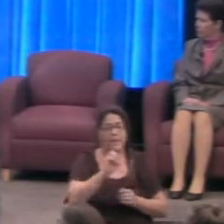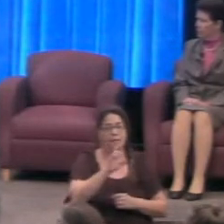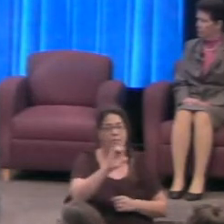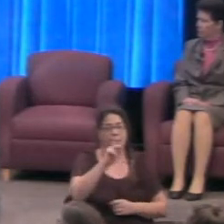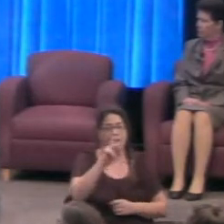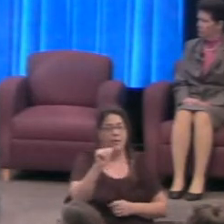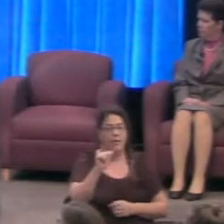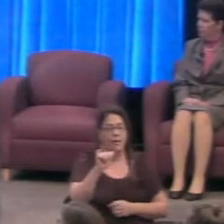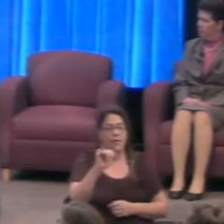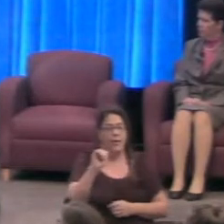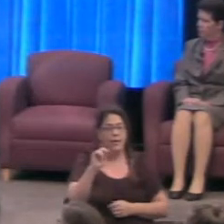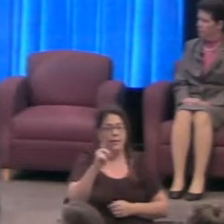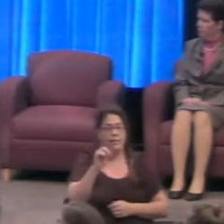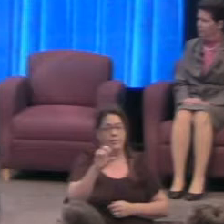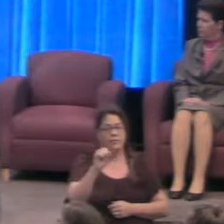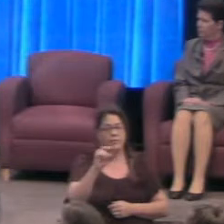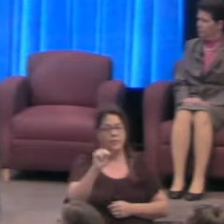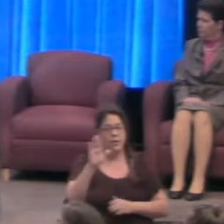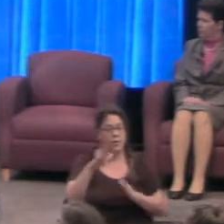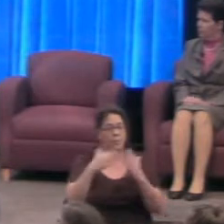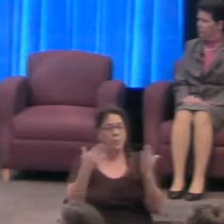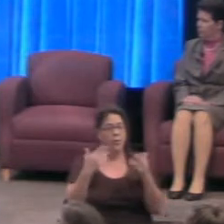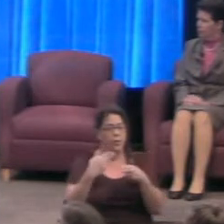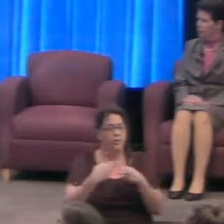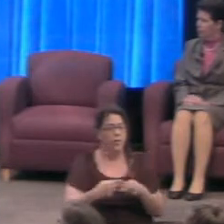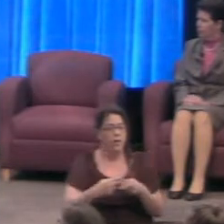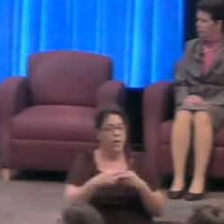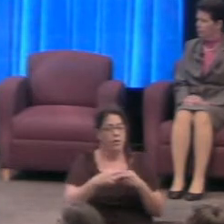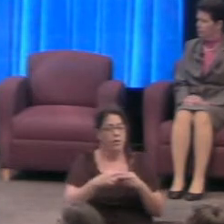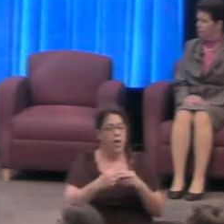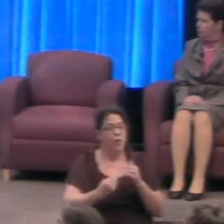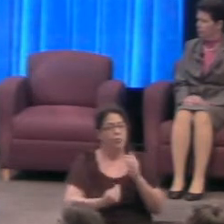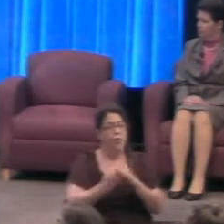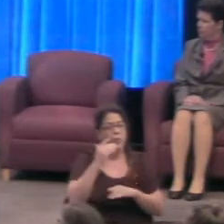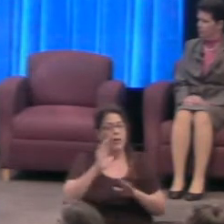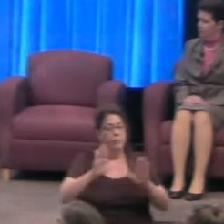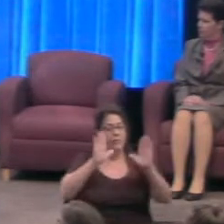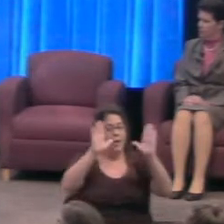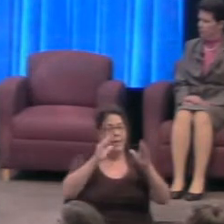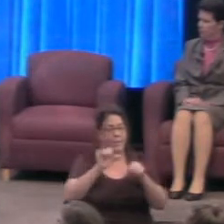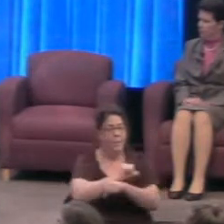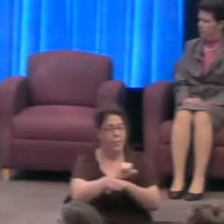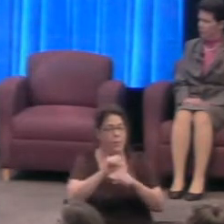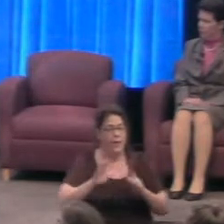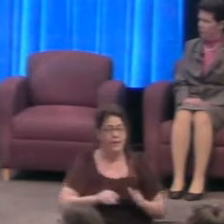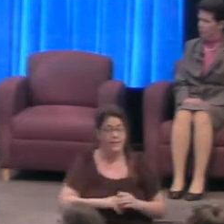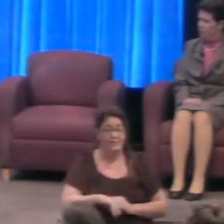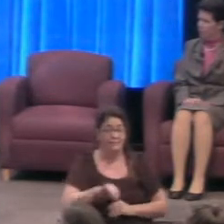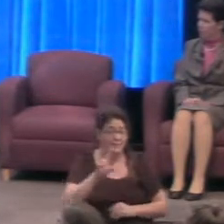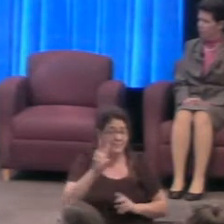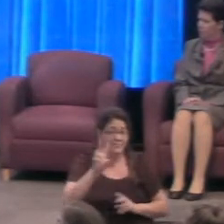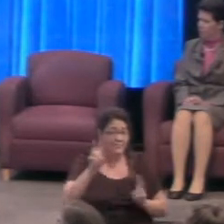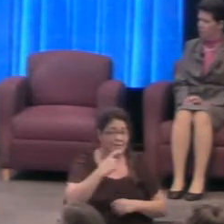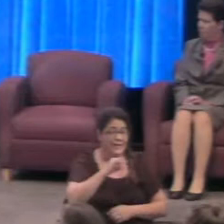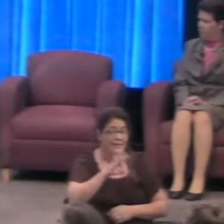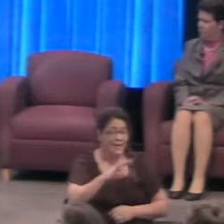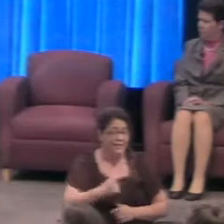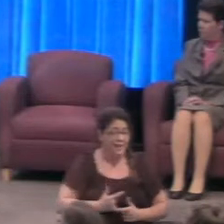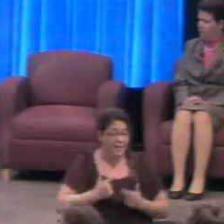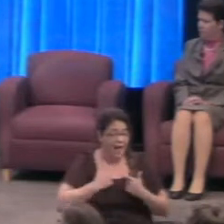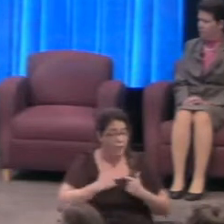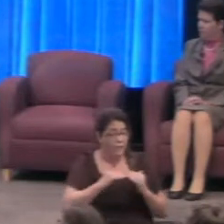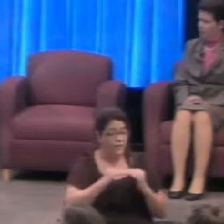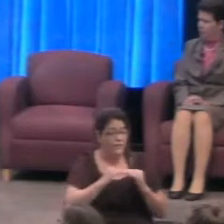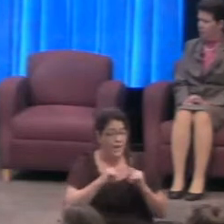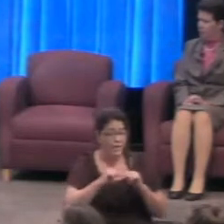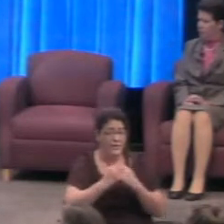Anderson from her book, Growing Great Employees. If life were fair, teammates would be